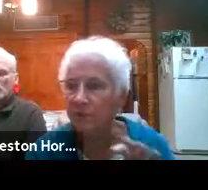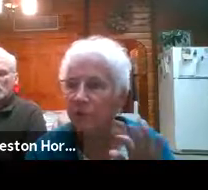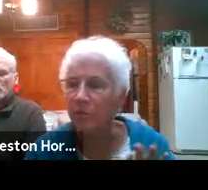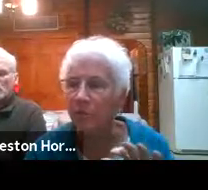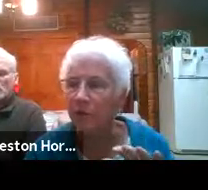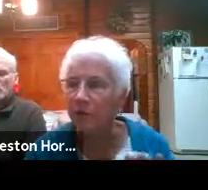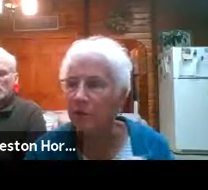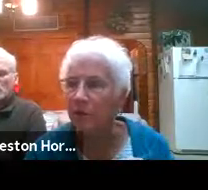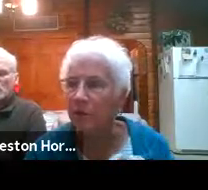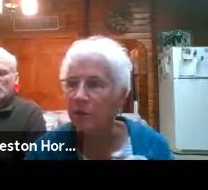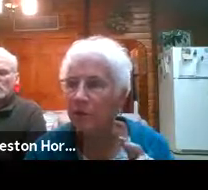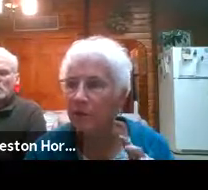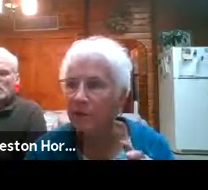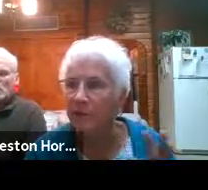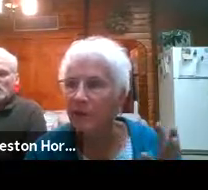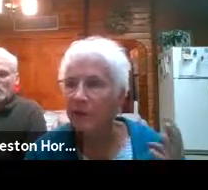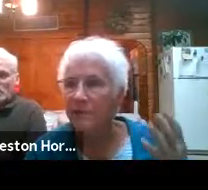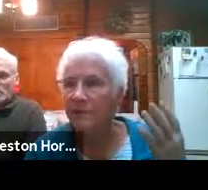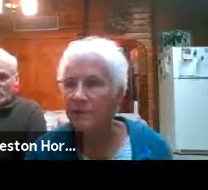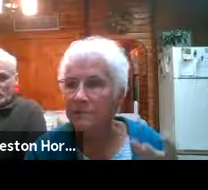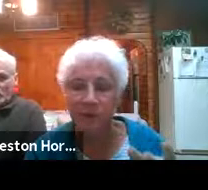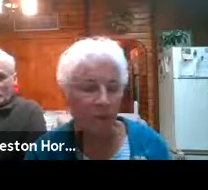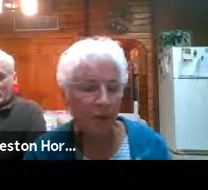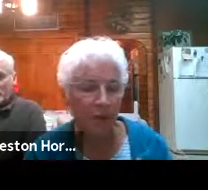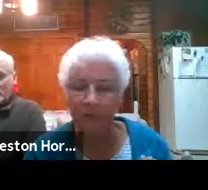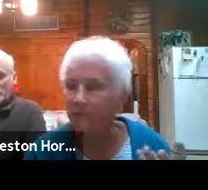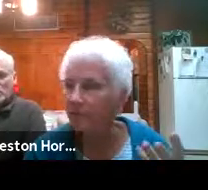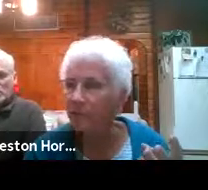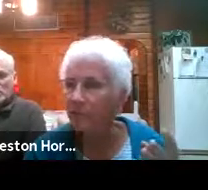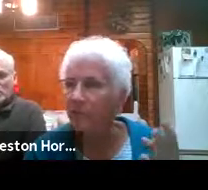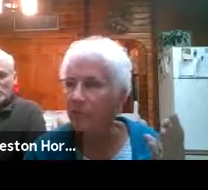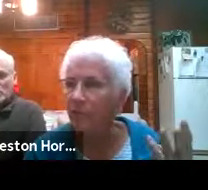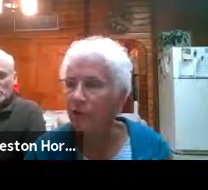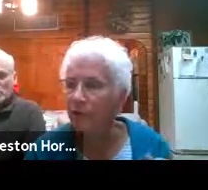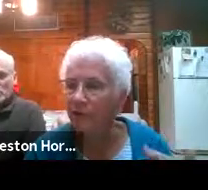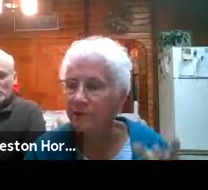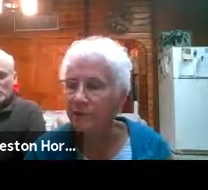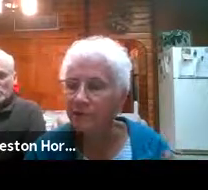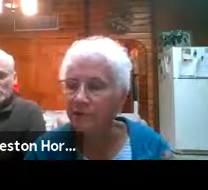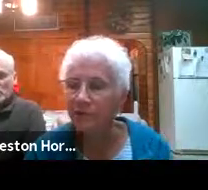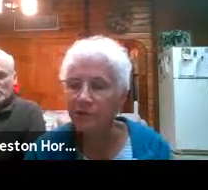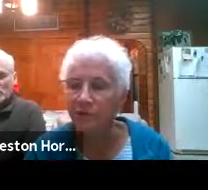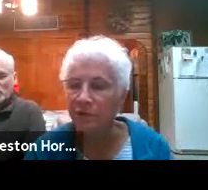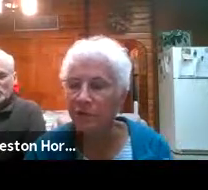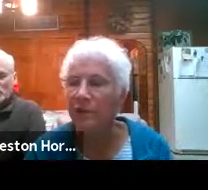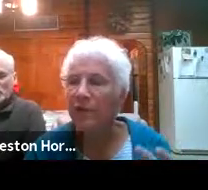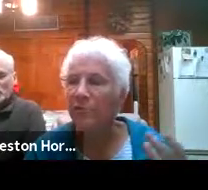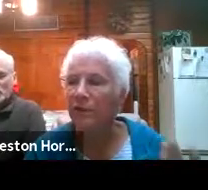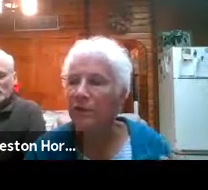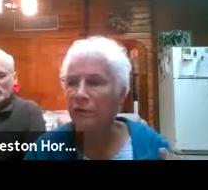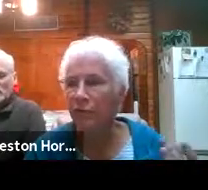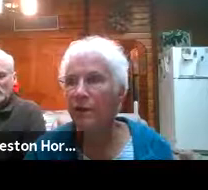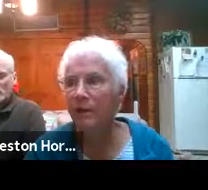sometimes hear people here on the committee say people suffering from or having substance abuse disorder